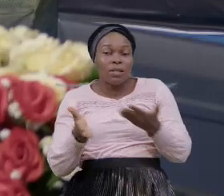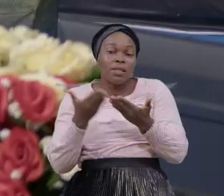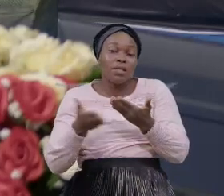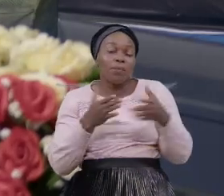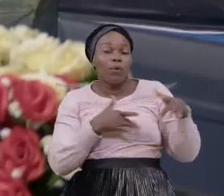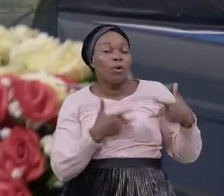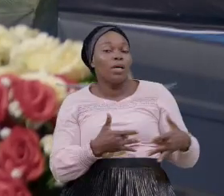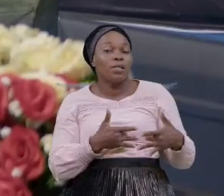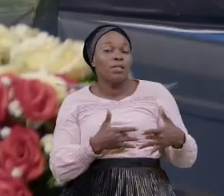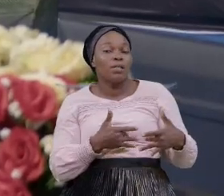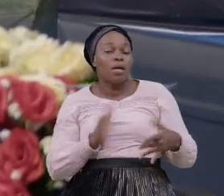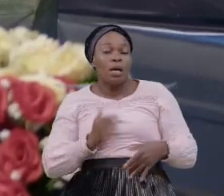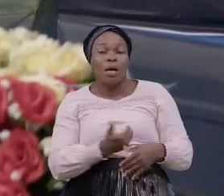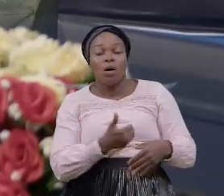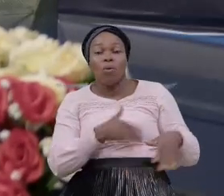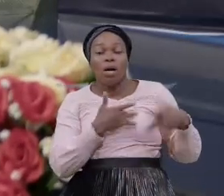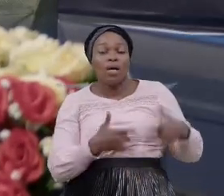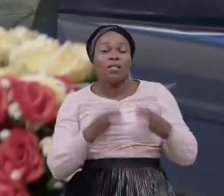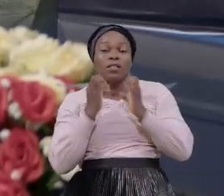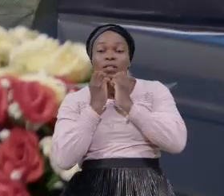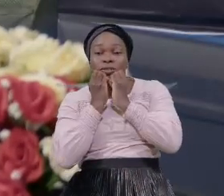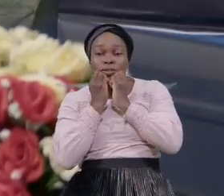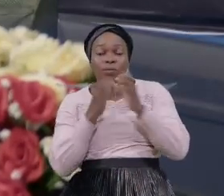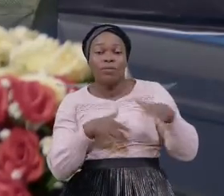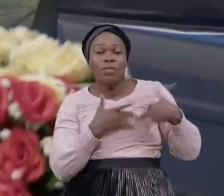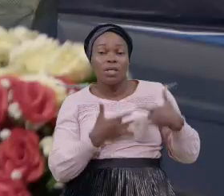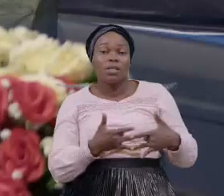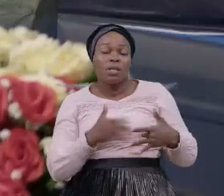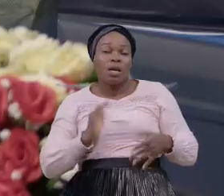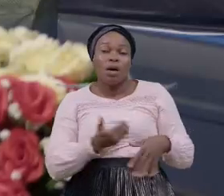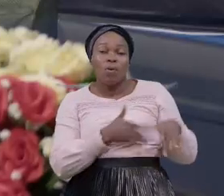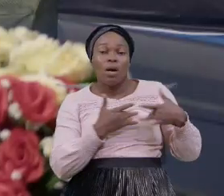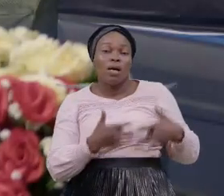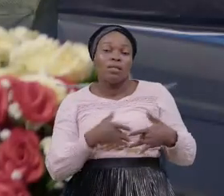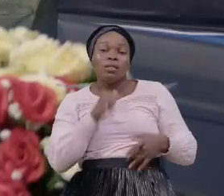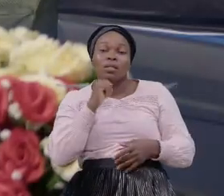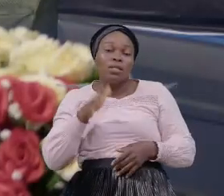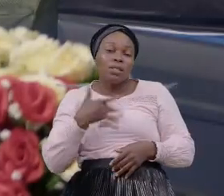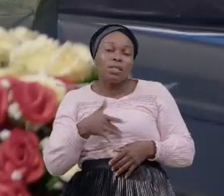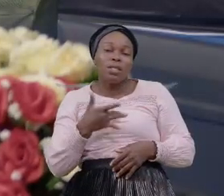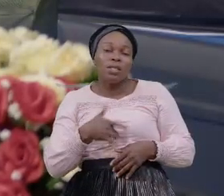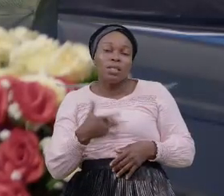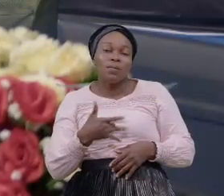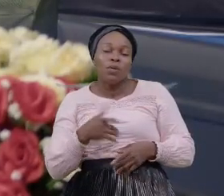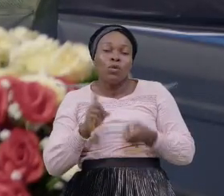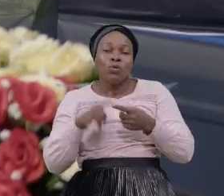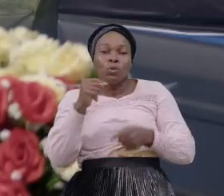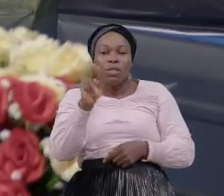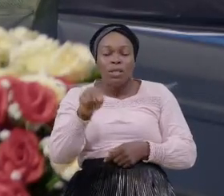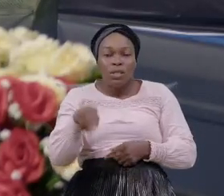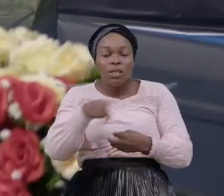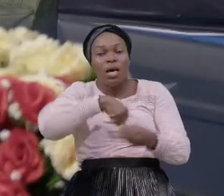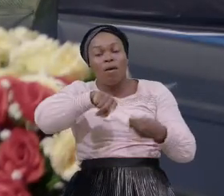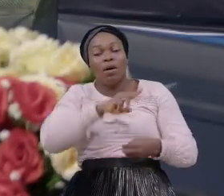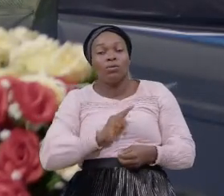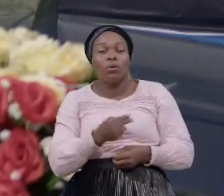selfish heart, our heart, insensitive to the needs around us, and we just do what